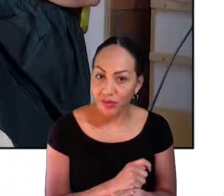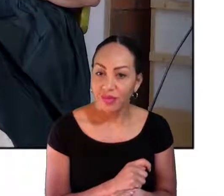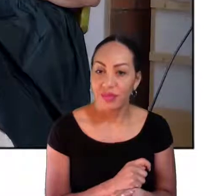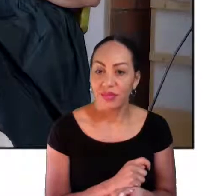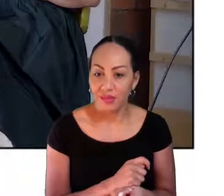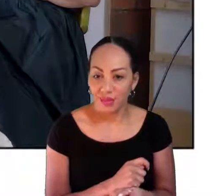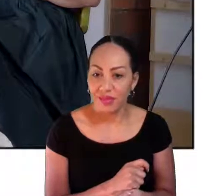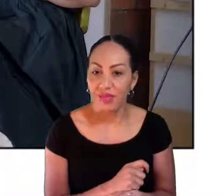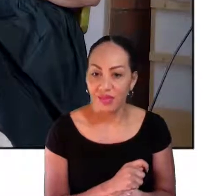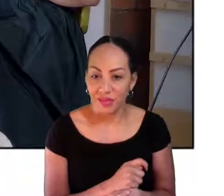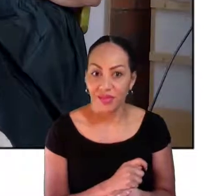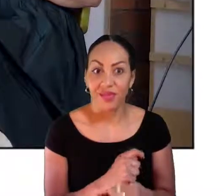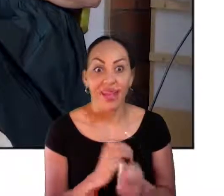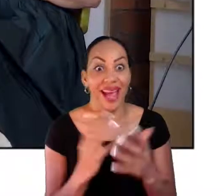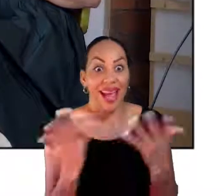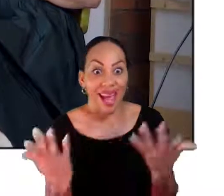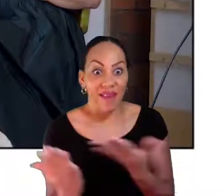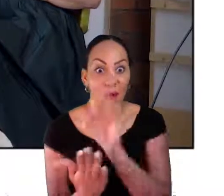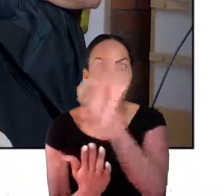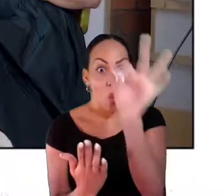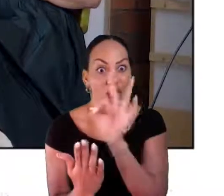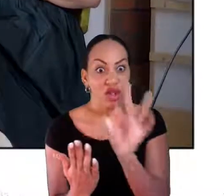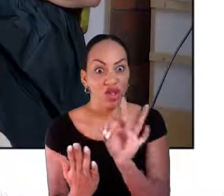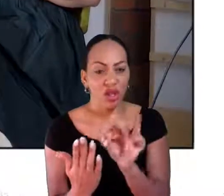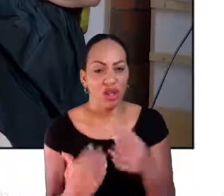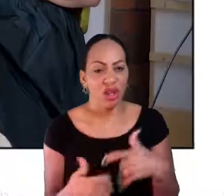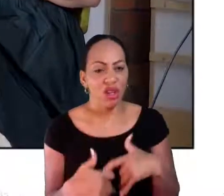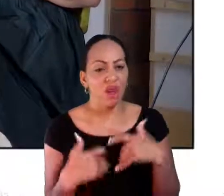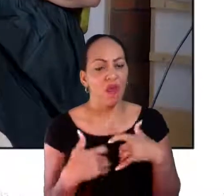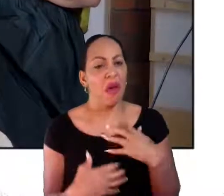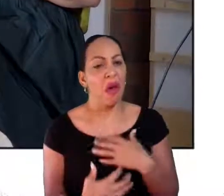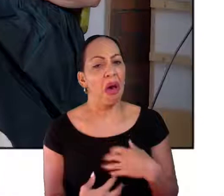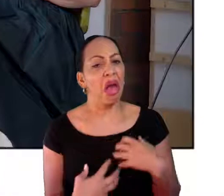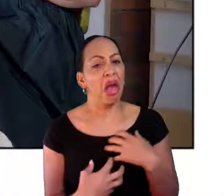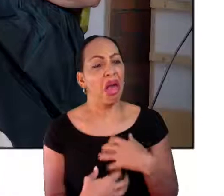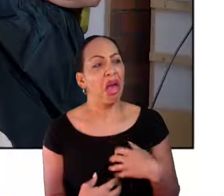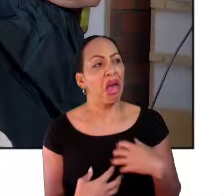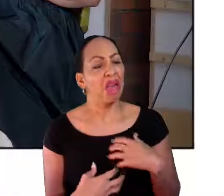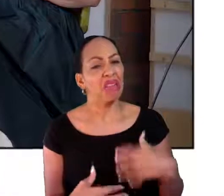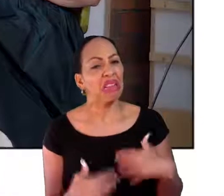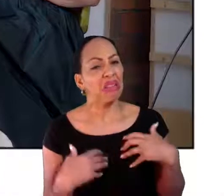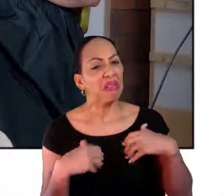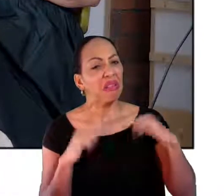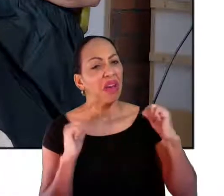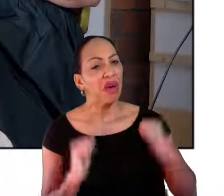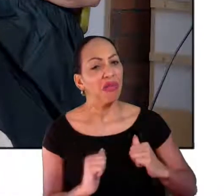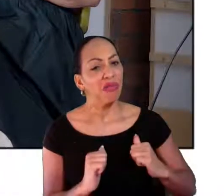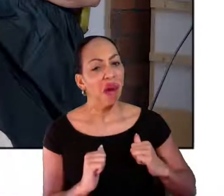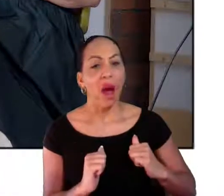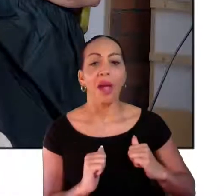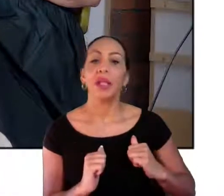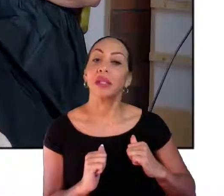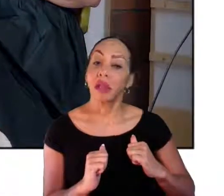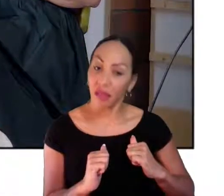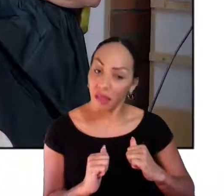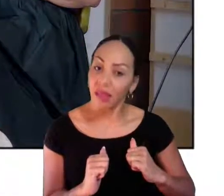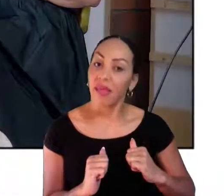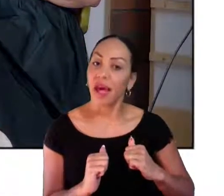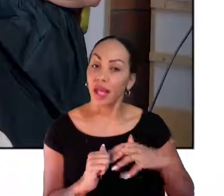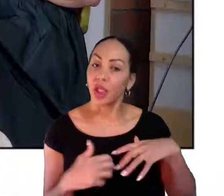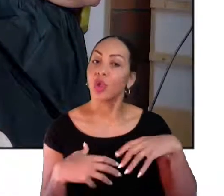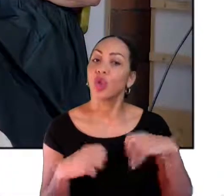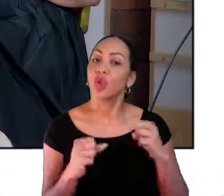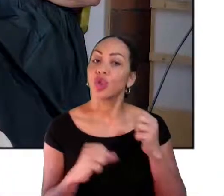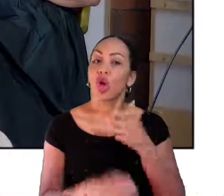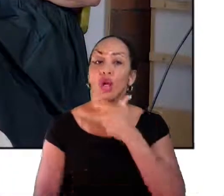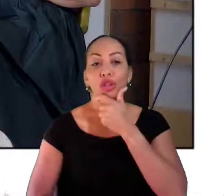of other things don't feel right as well. And I think starting with, well, these are the questions that we asked to get to where we wanted to go. What questions,